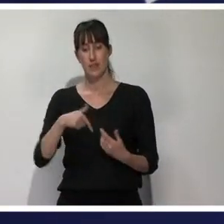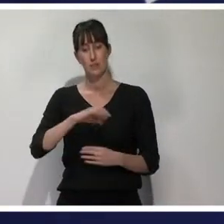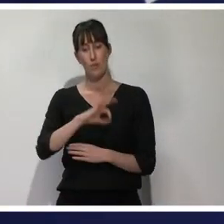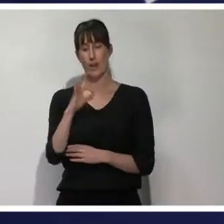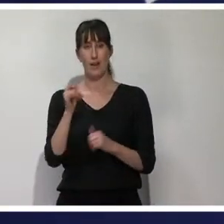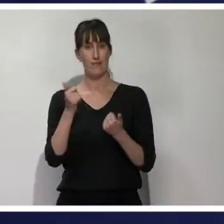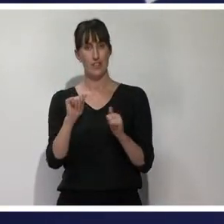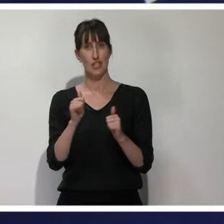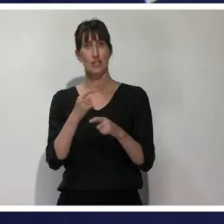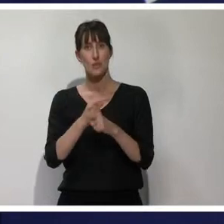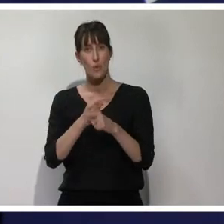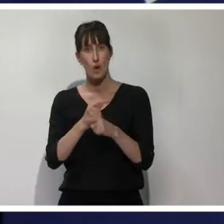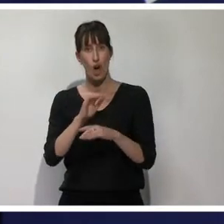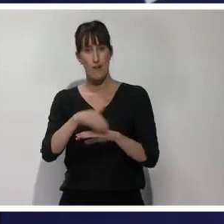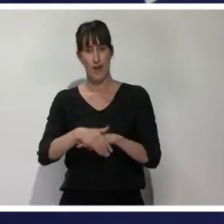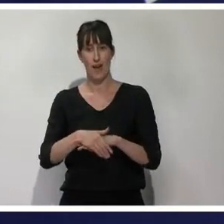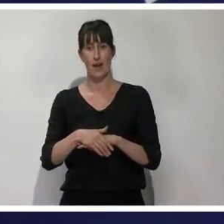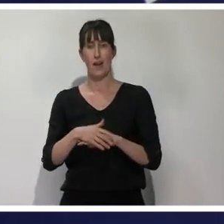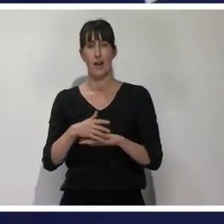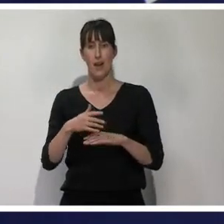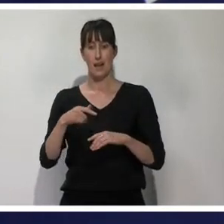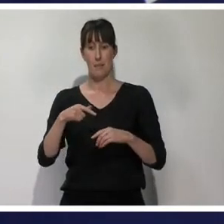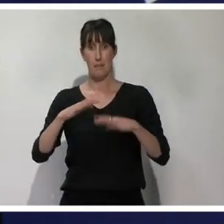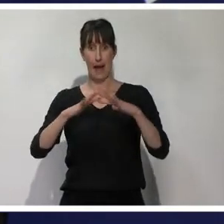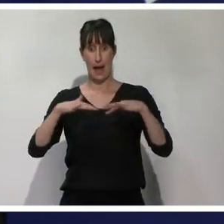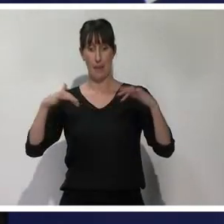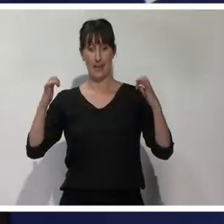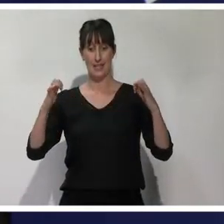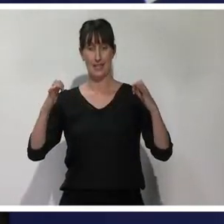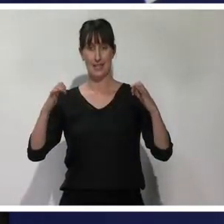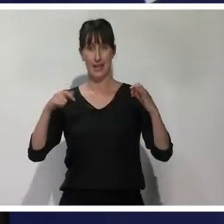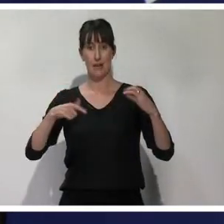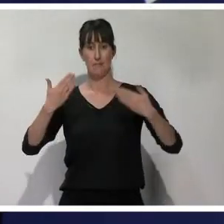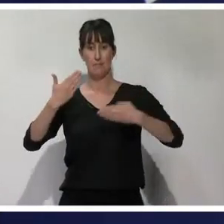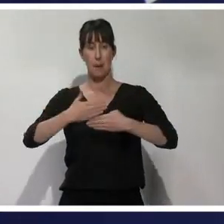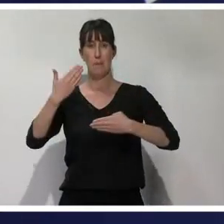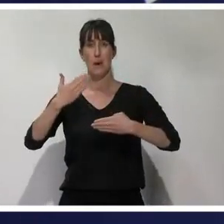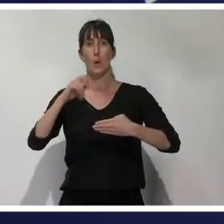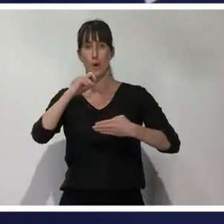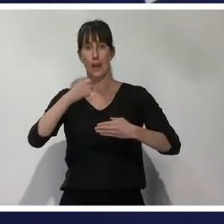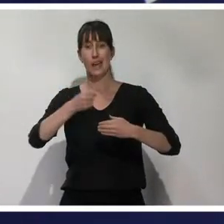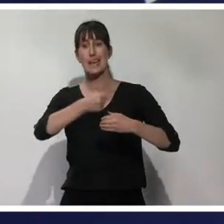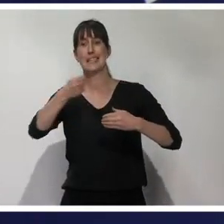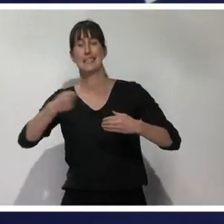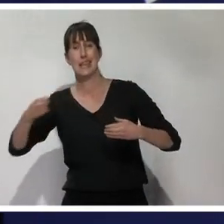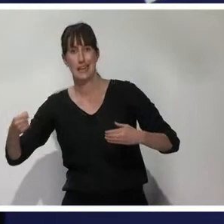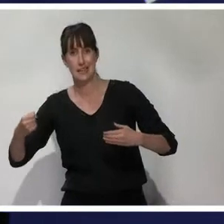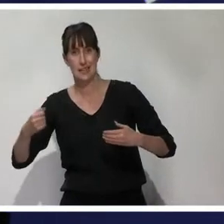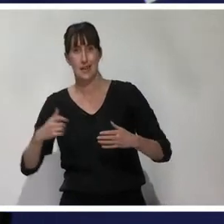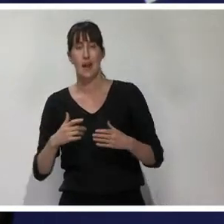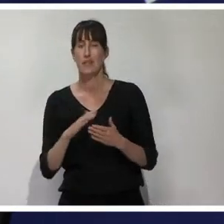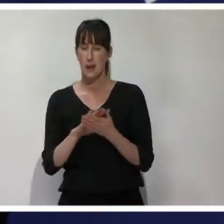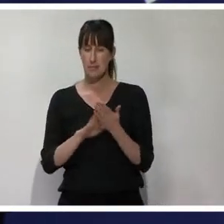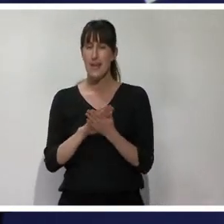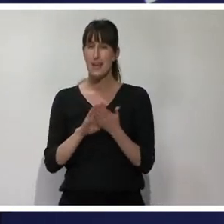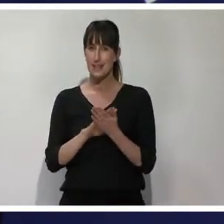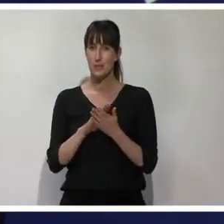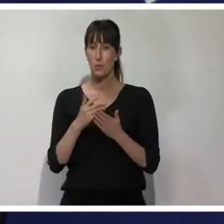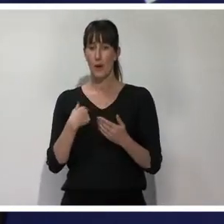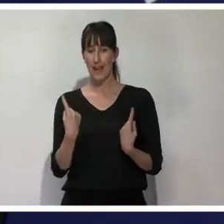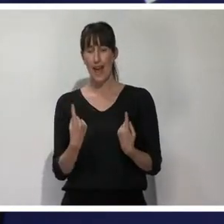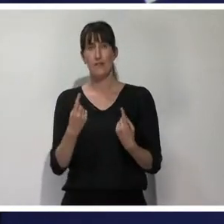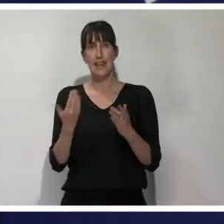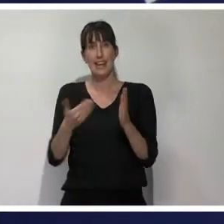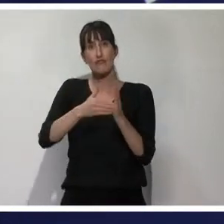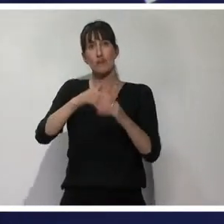the date on which Parliament is dissolved, so that just gives us a few extra days. And my view is that we'll have time to deal with that date once